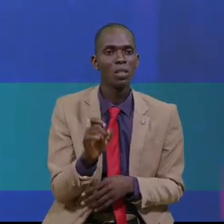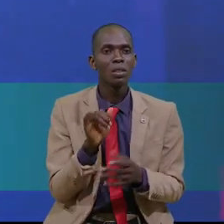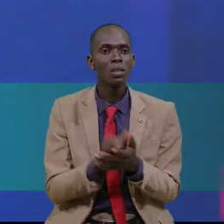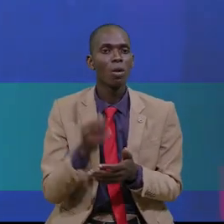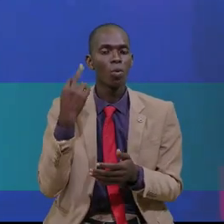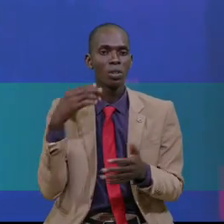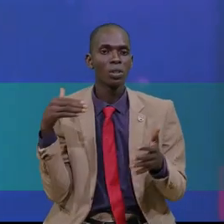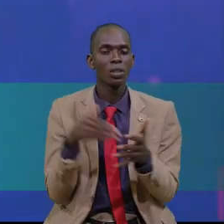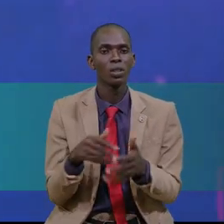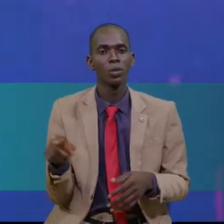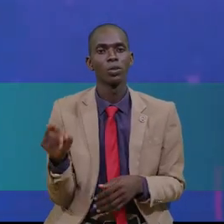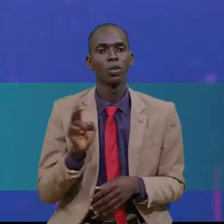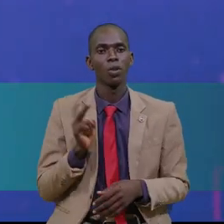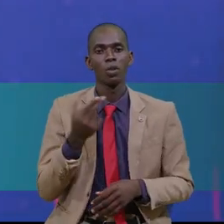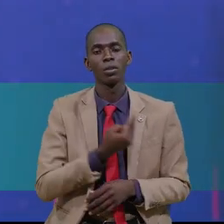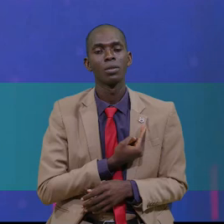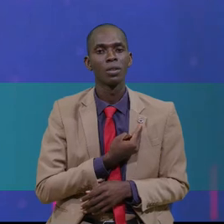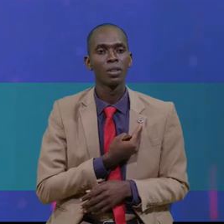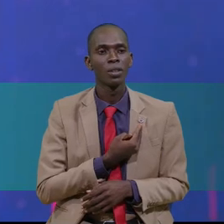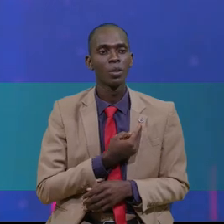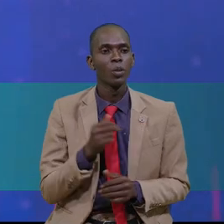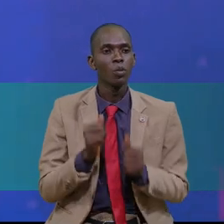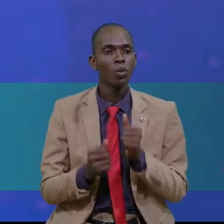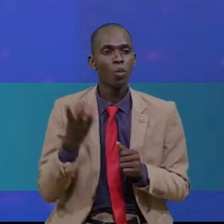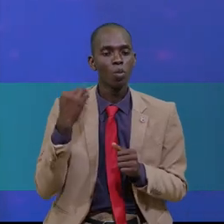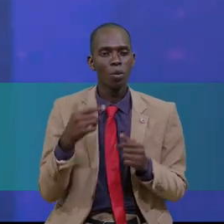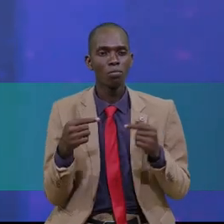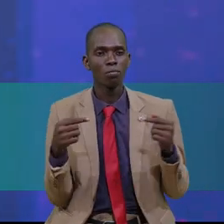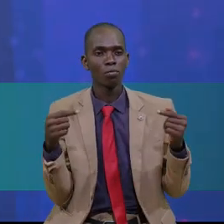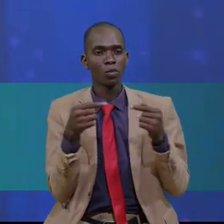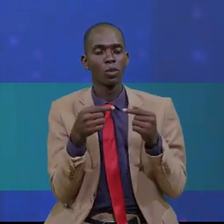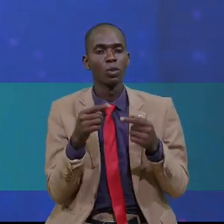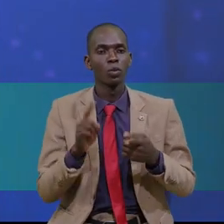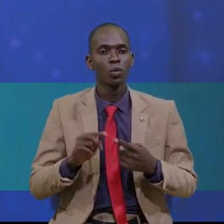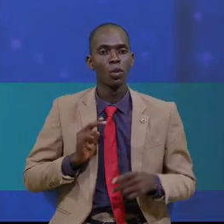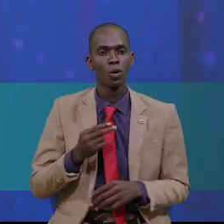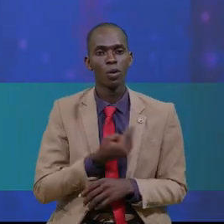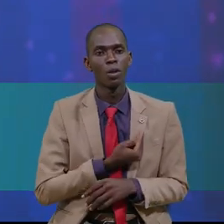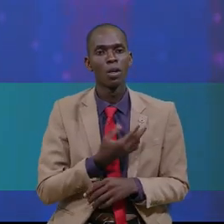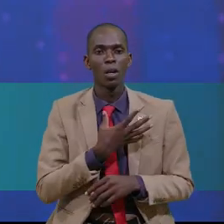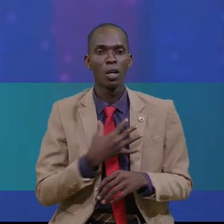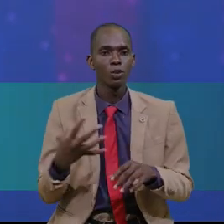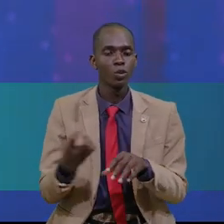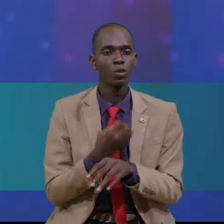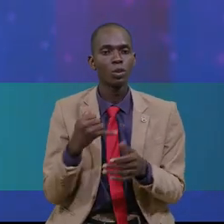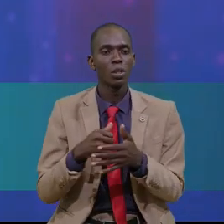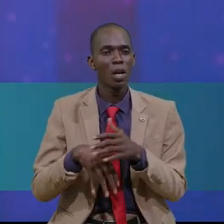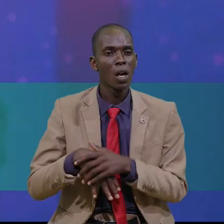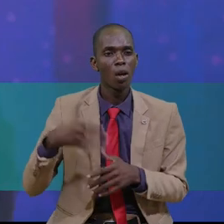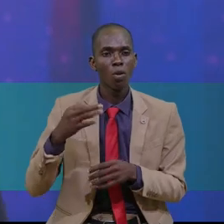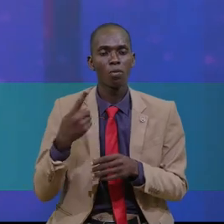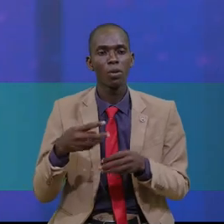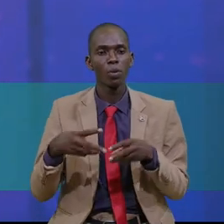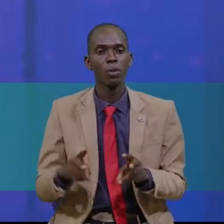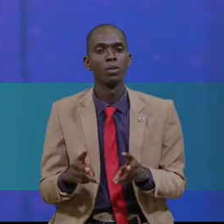was against us, which was contrary to us, and took it out of the